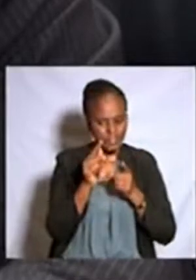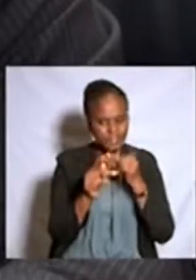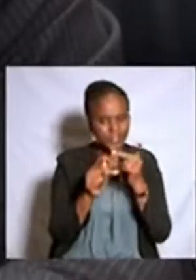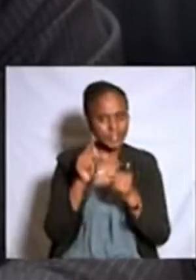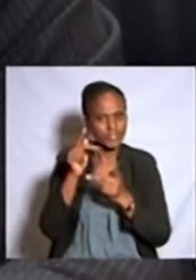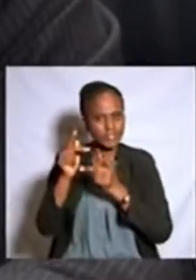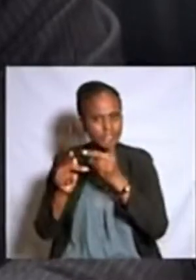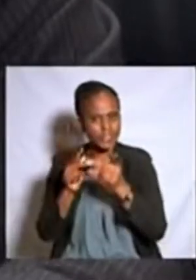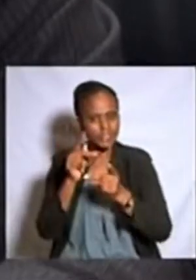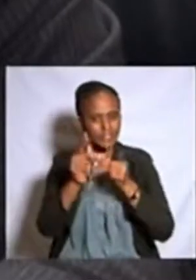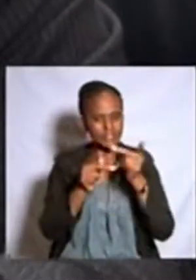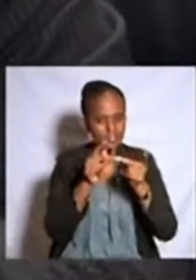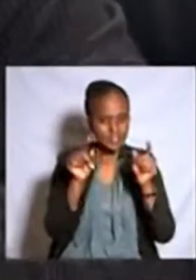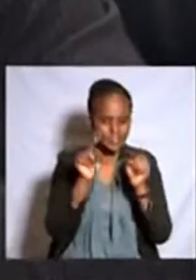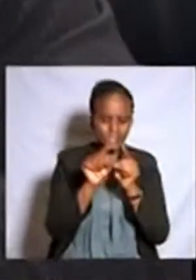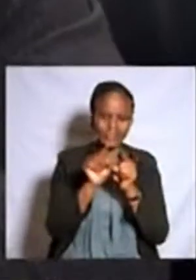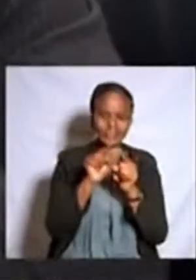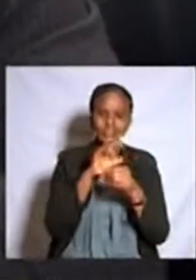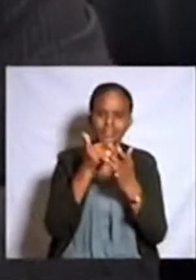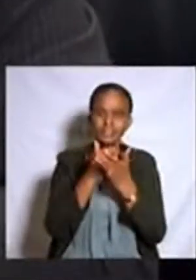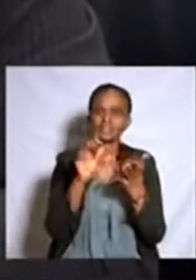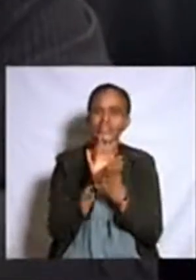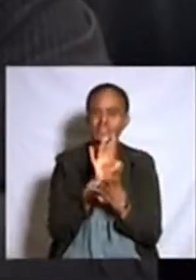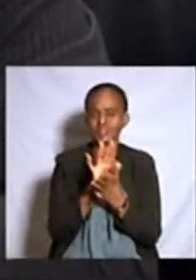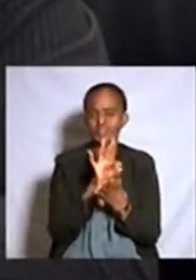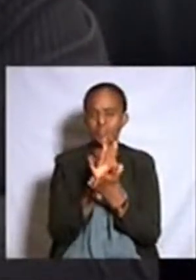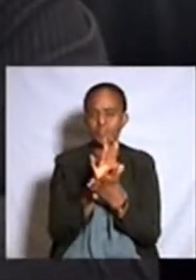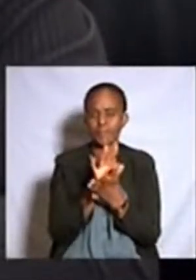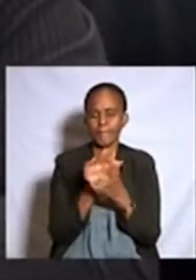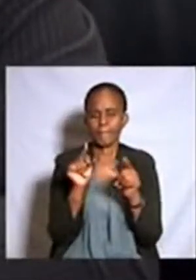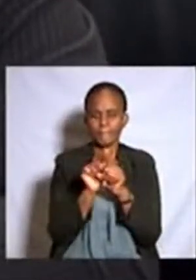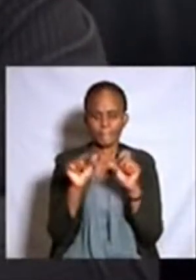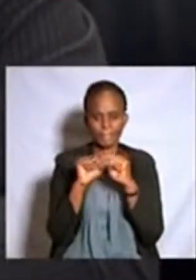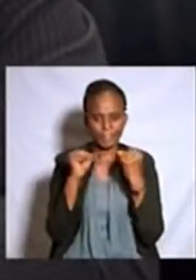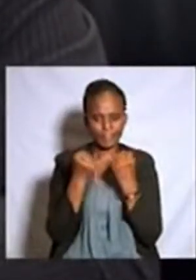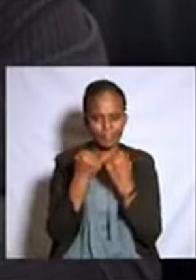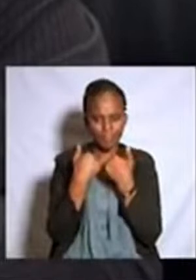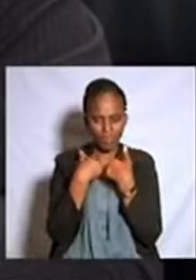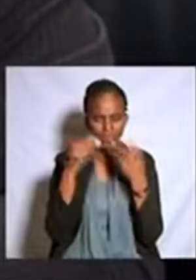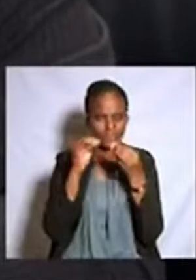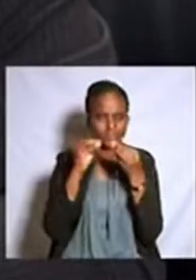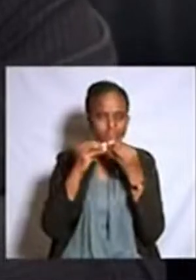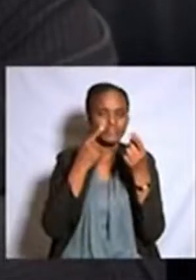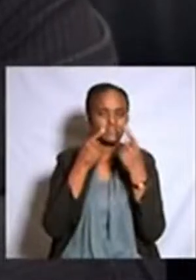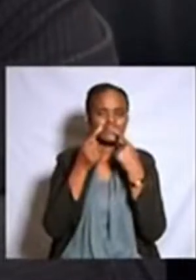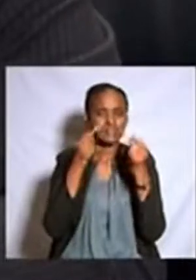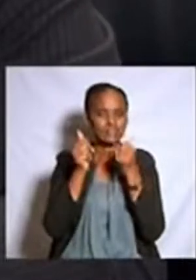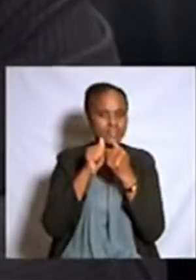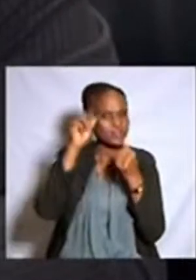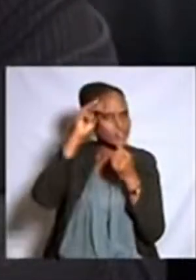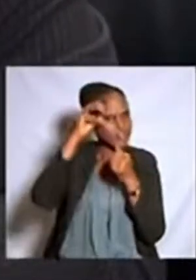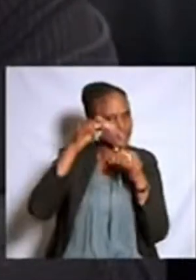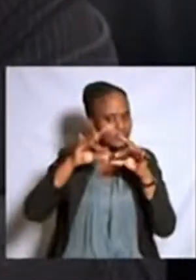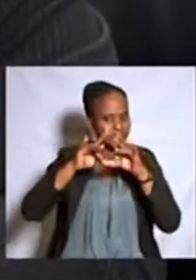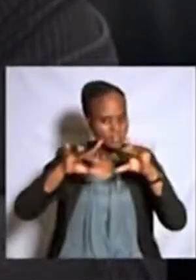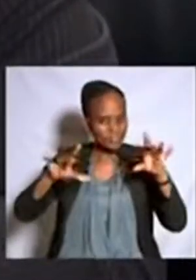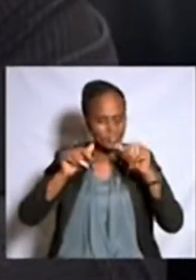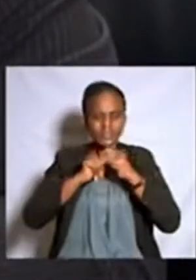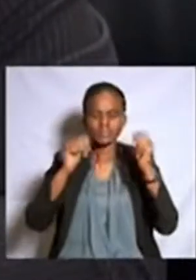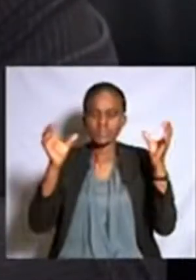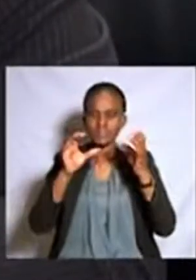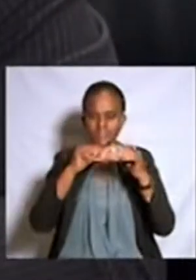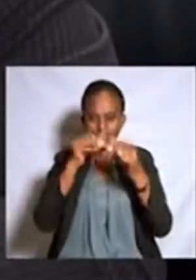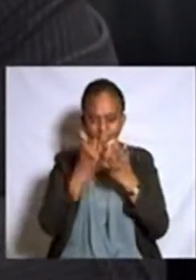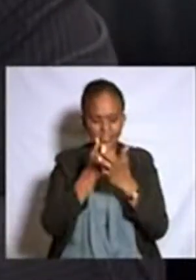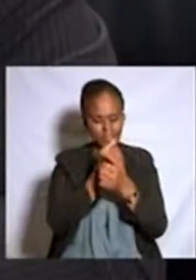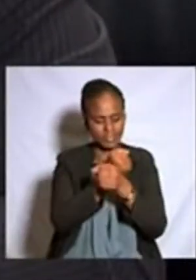obtaining duplicated title deeds. The society further has been engaging the Ministry of Lands and the Council for resolution